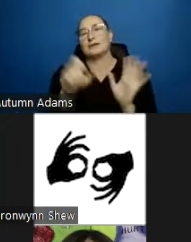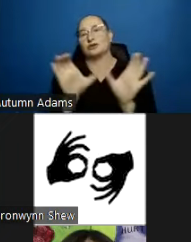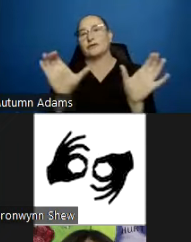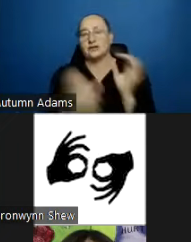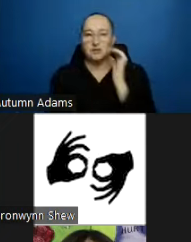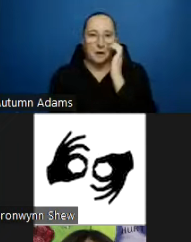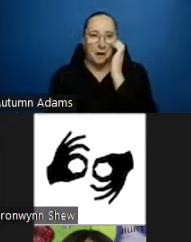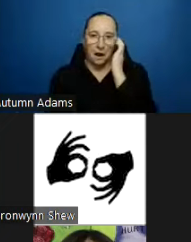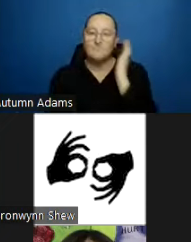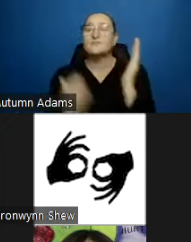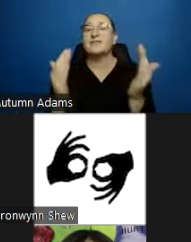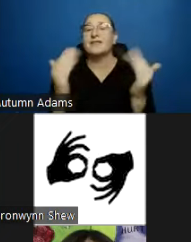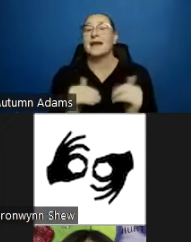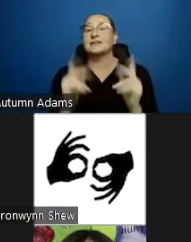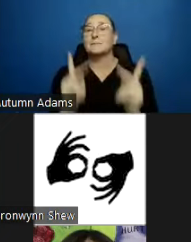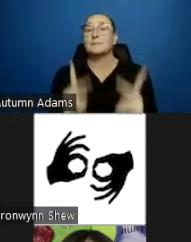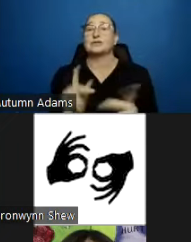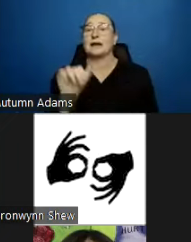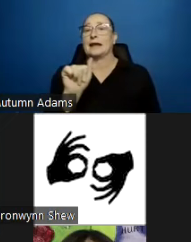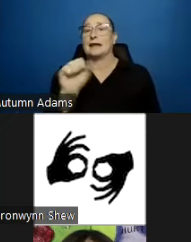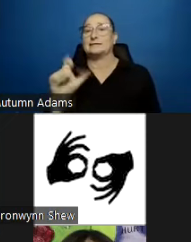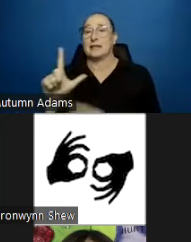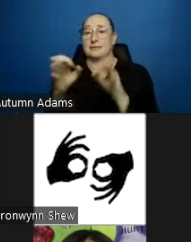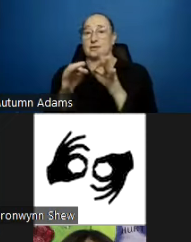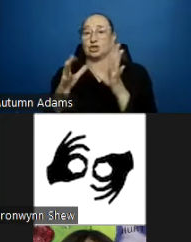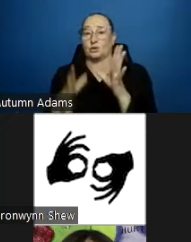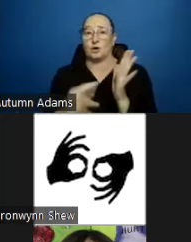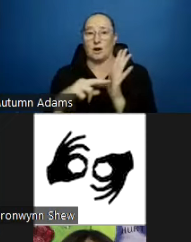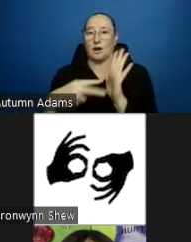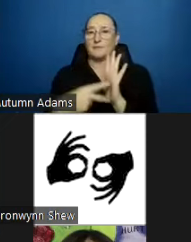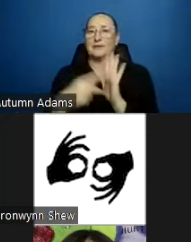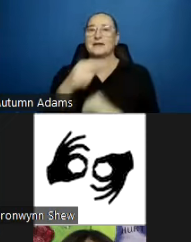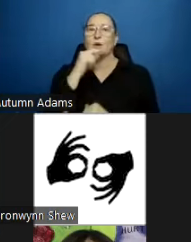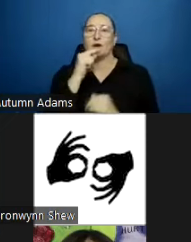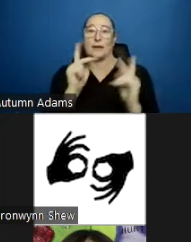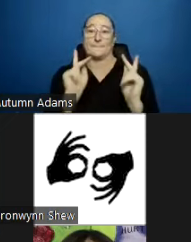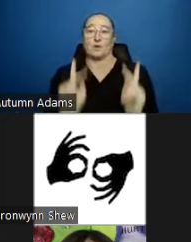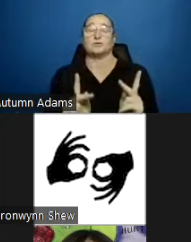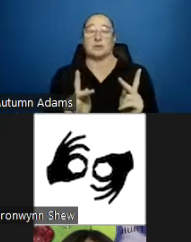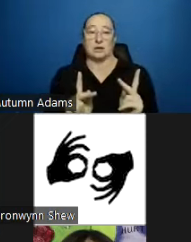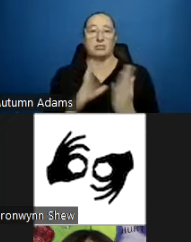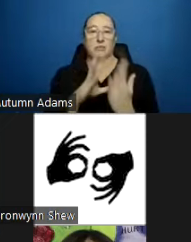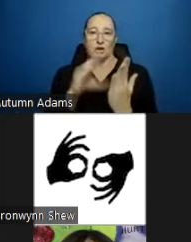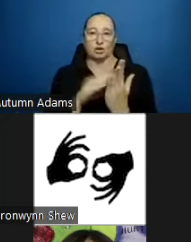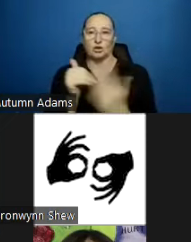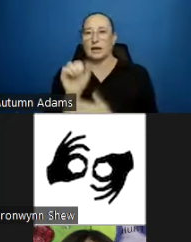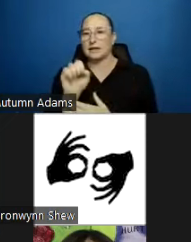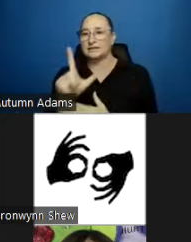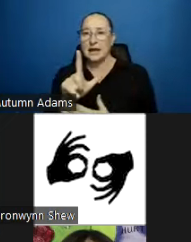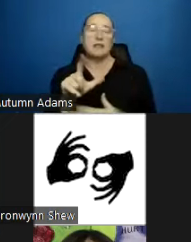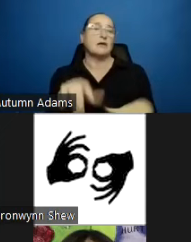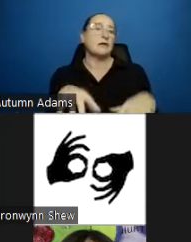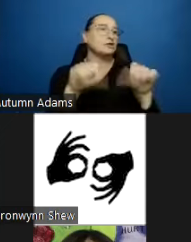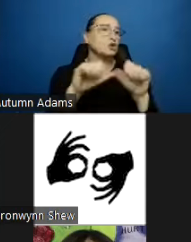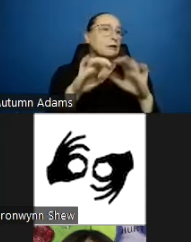next person is an ASL interpreter. It means that they are a hearing person and they learned ASL, whether they took classes